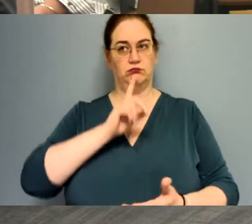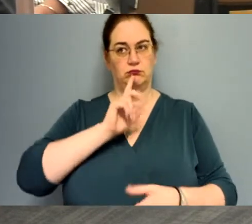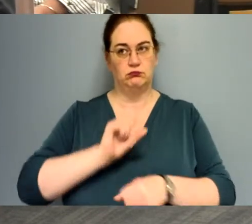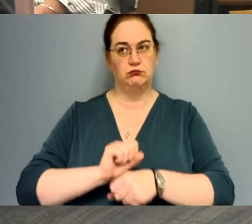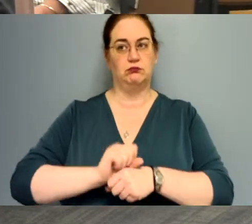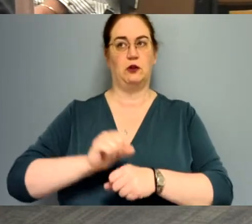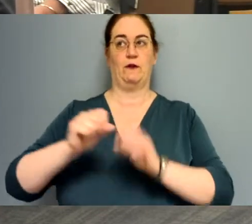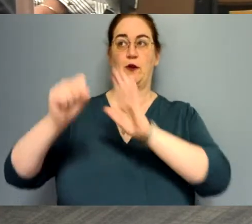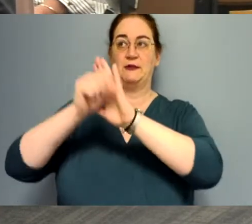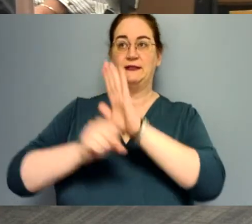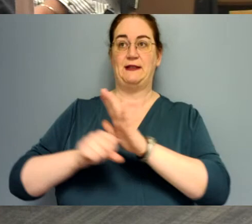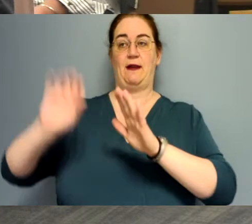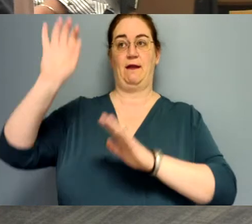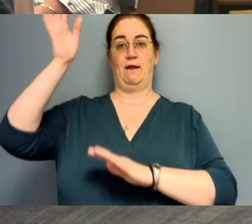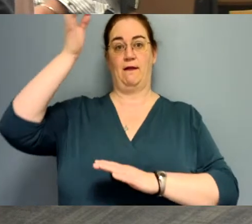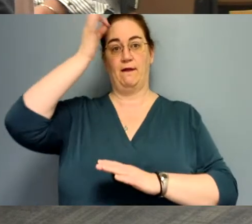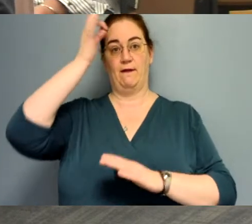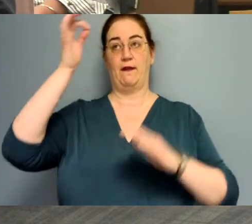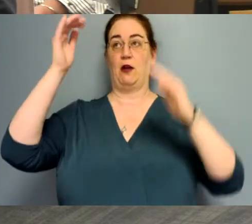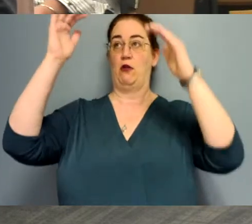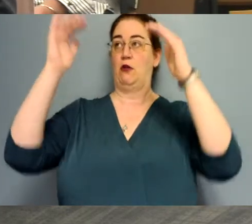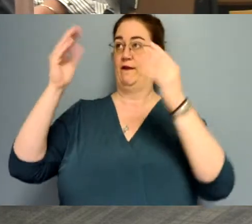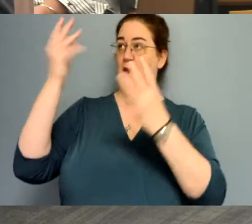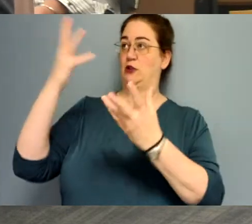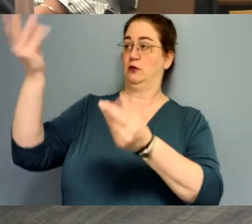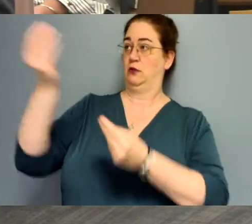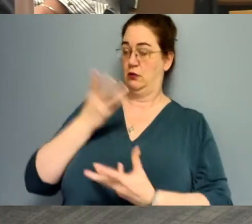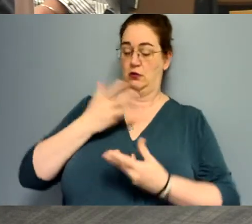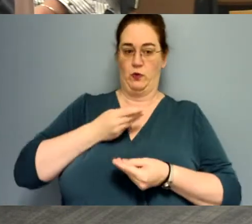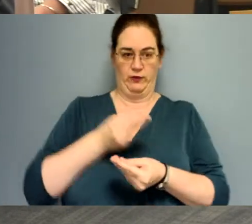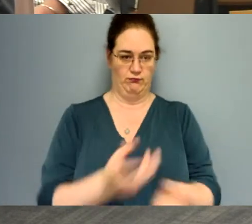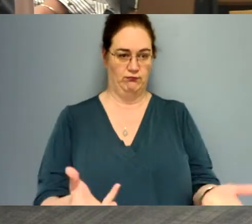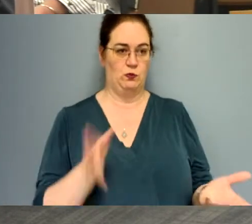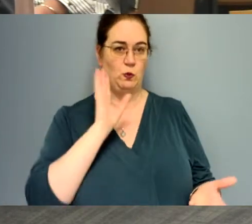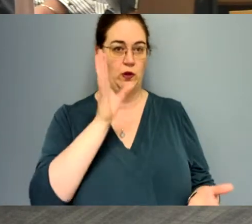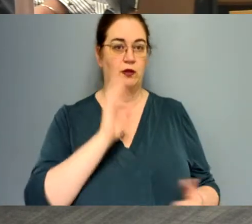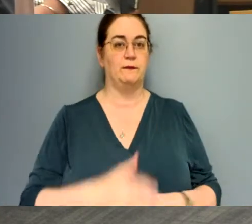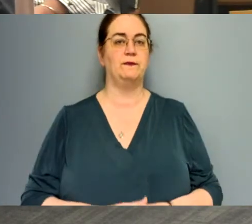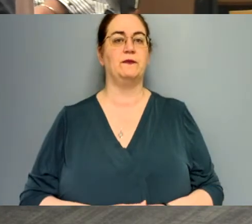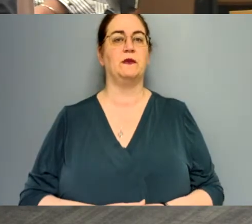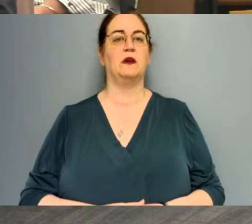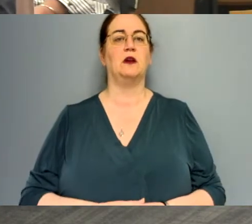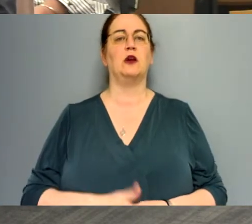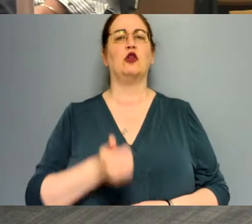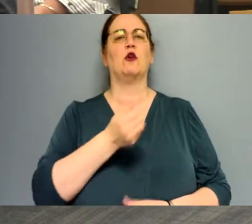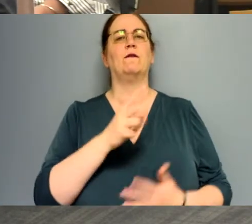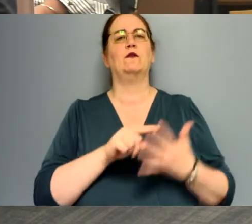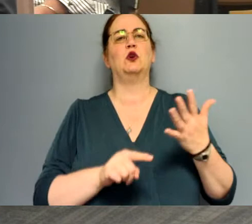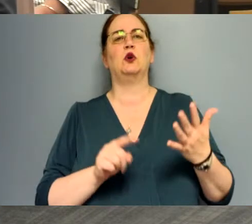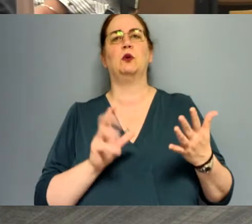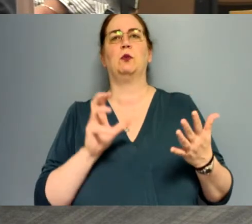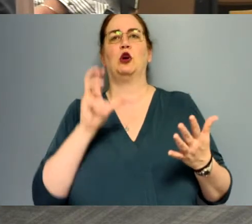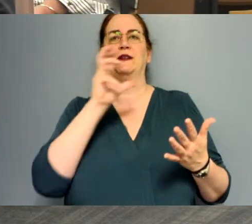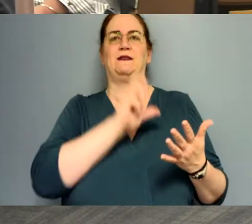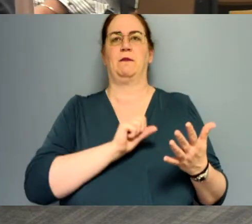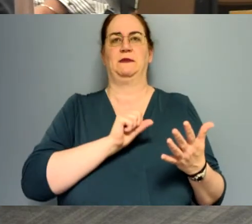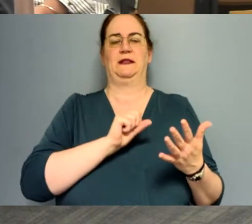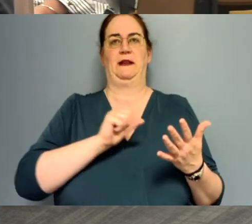from the state, the information from the VA. There are a couple presumptive illnesses that they've added